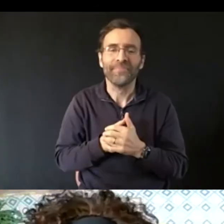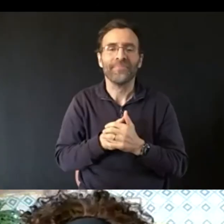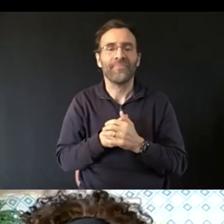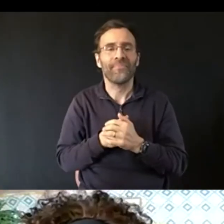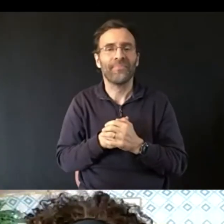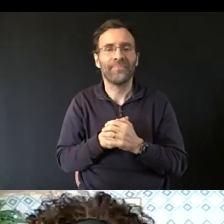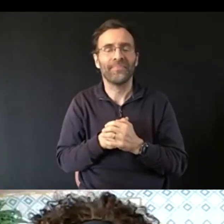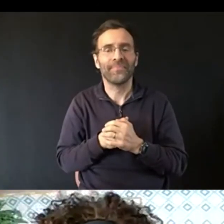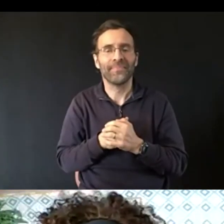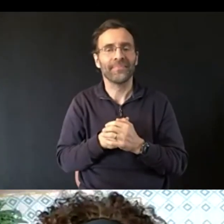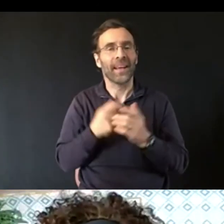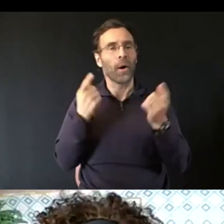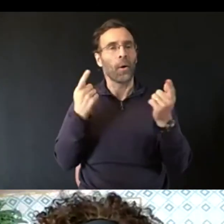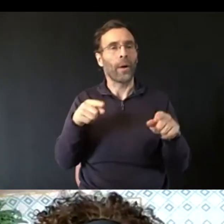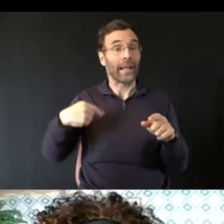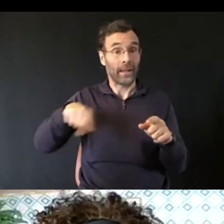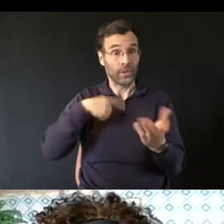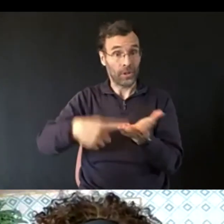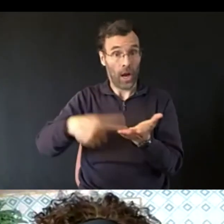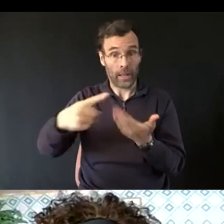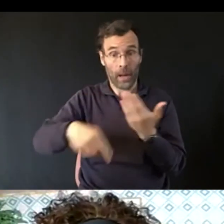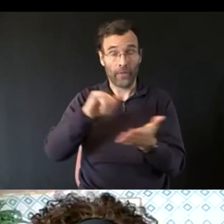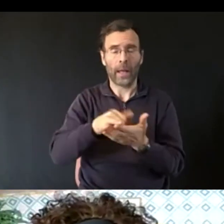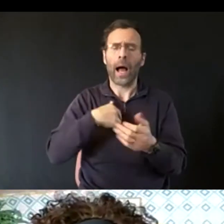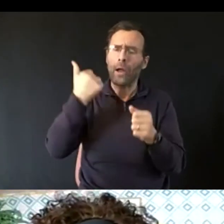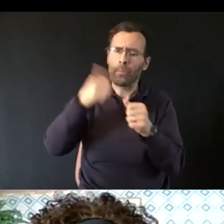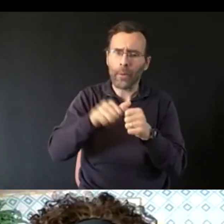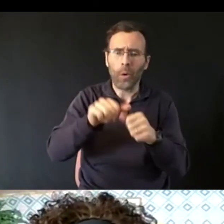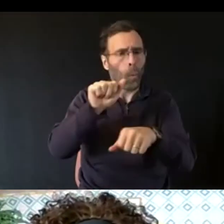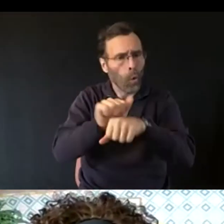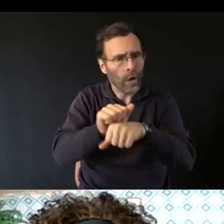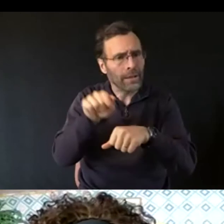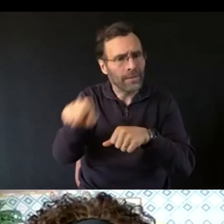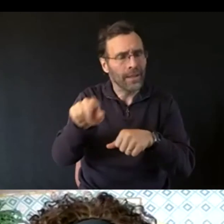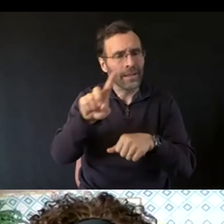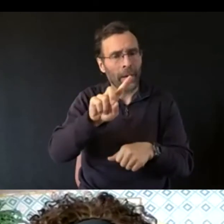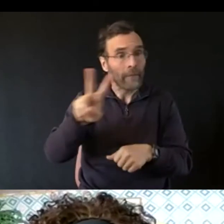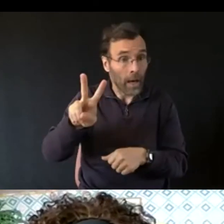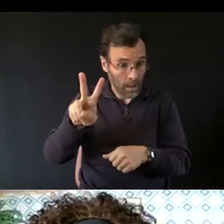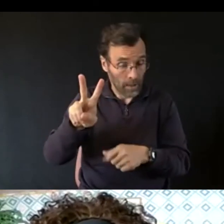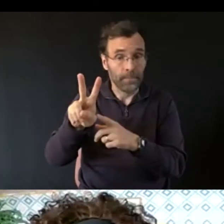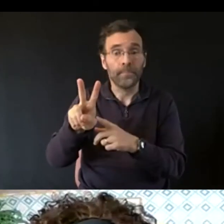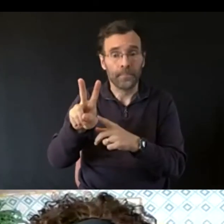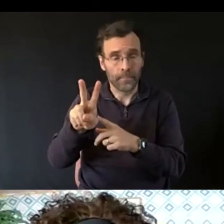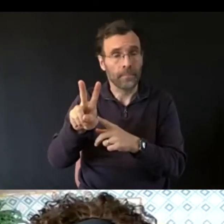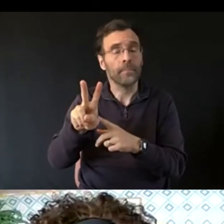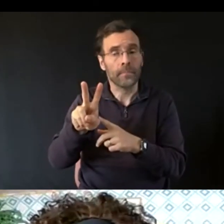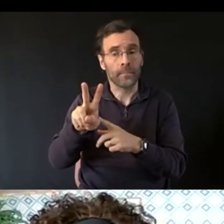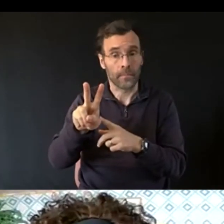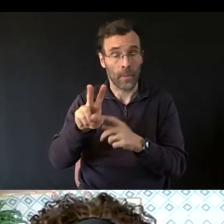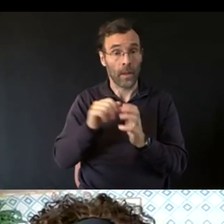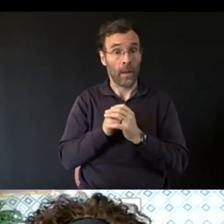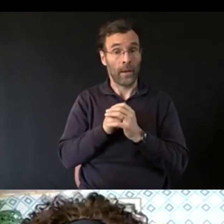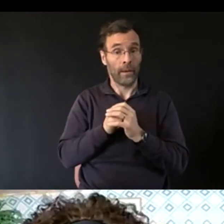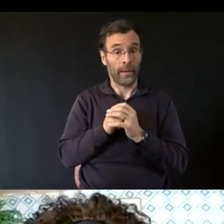violence, when he was talking about that, I remember working in domestic violence, and if somebody had